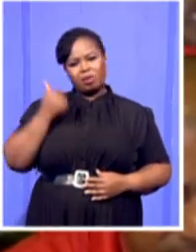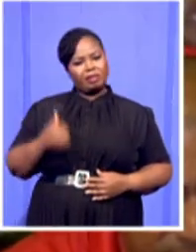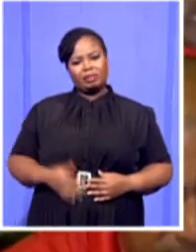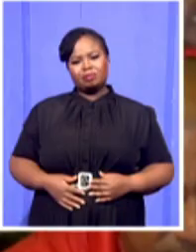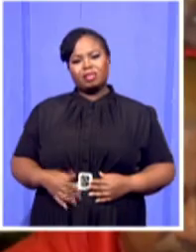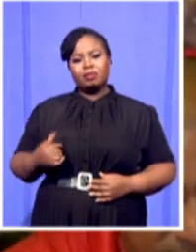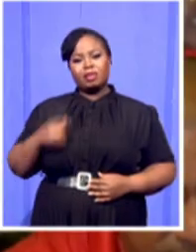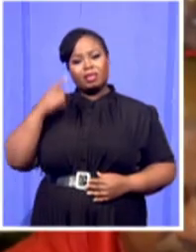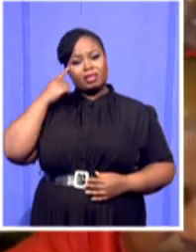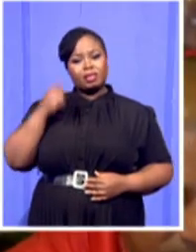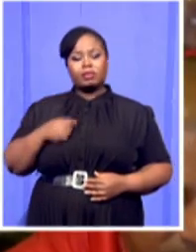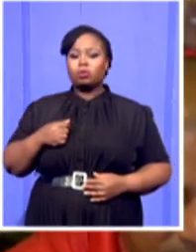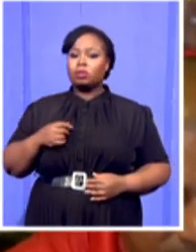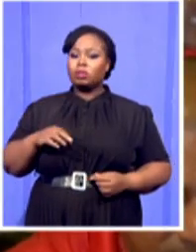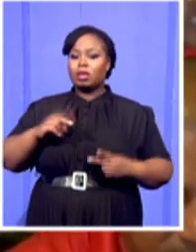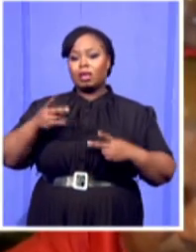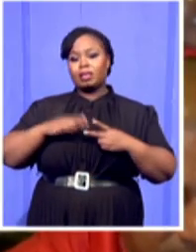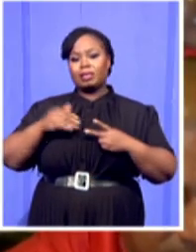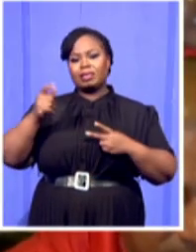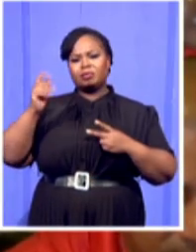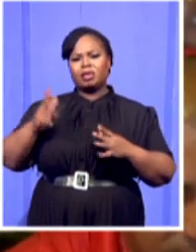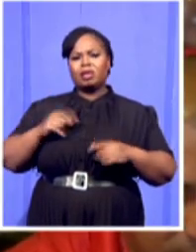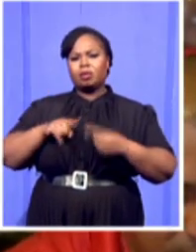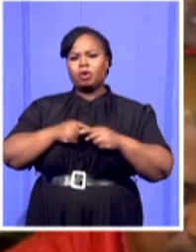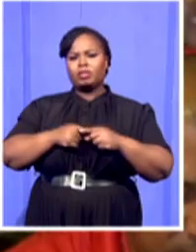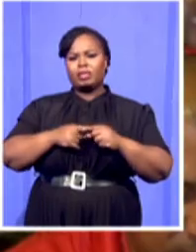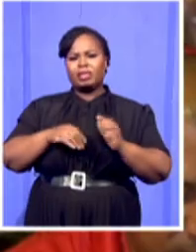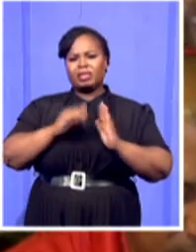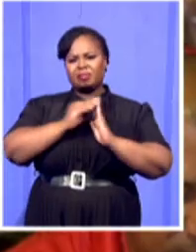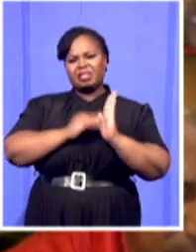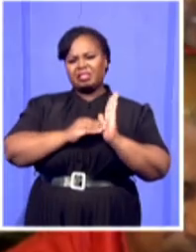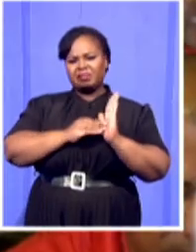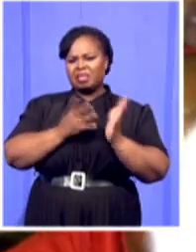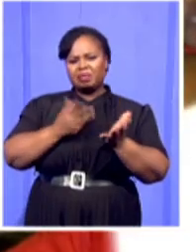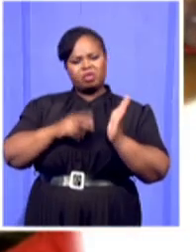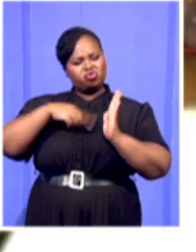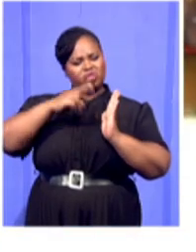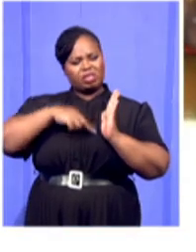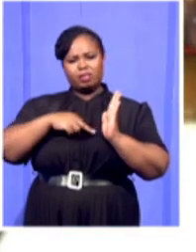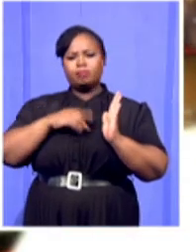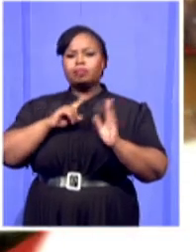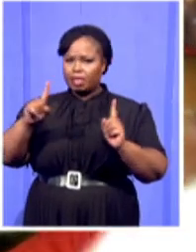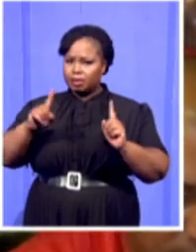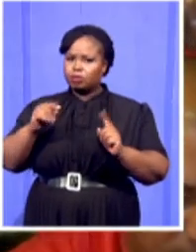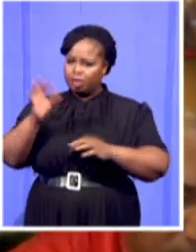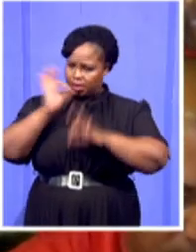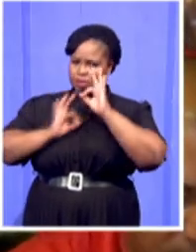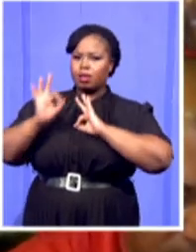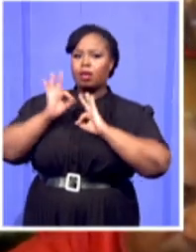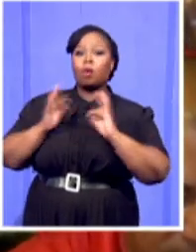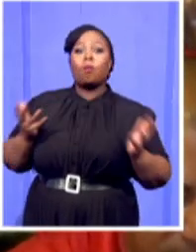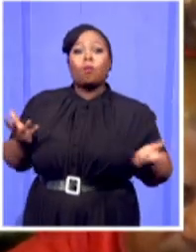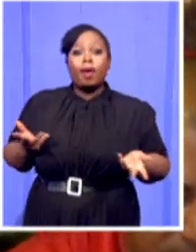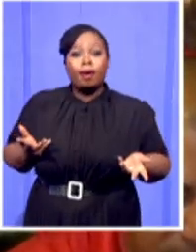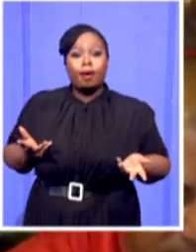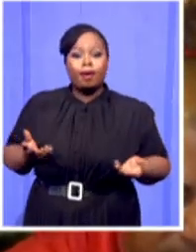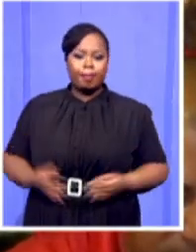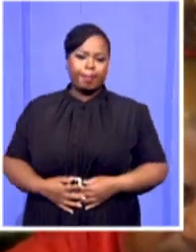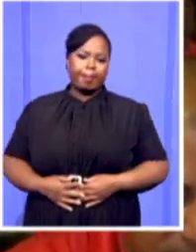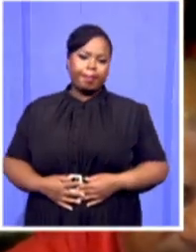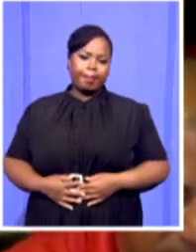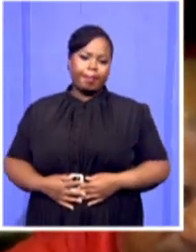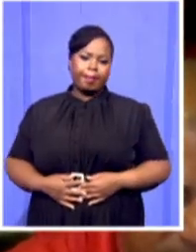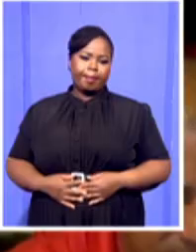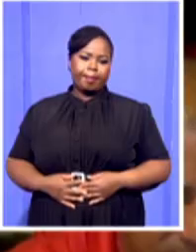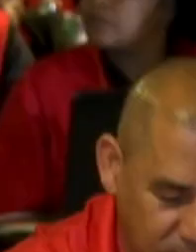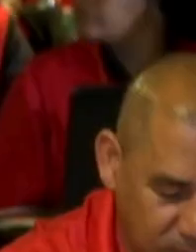I do think that the latter speaker, in relation to minutes, they might not be read, but I think we must get that explanation as to where are they.